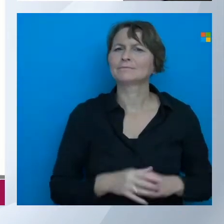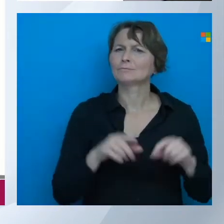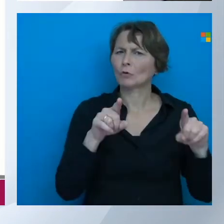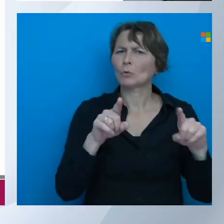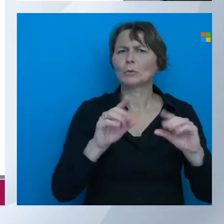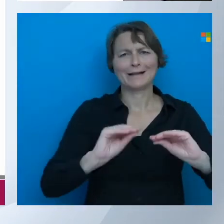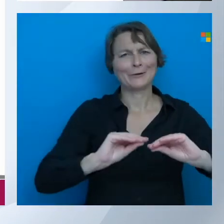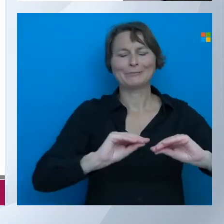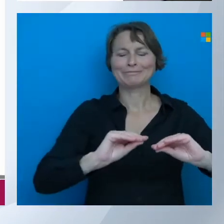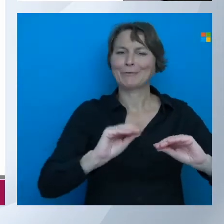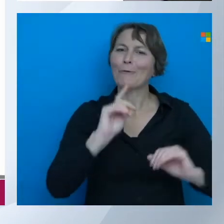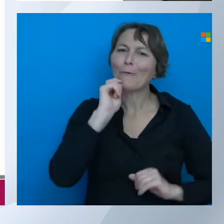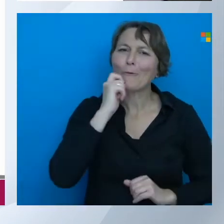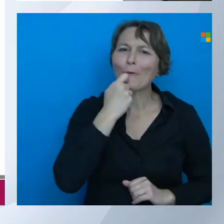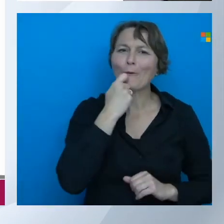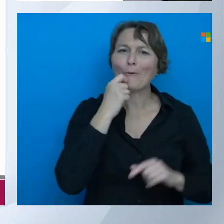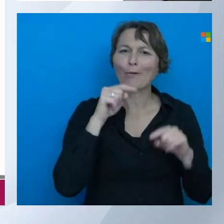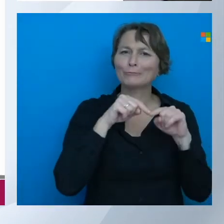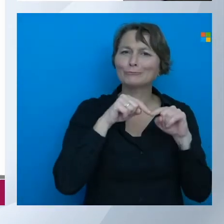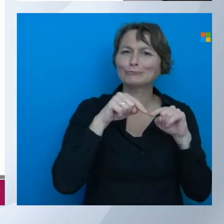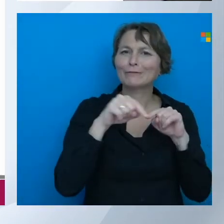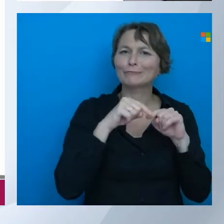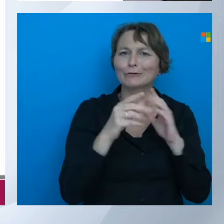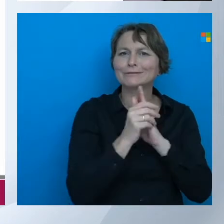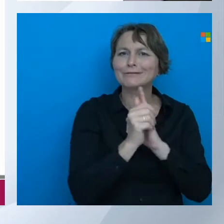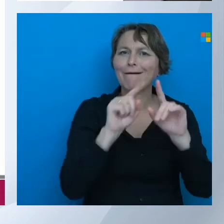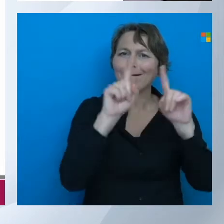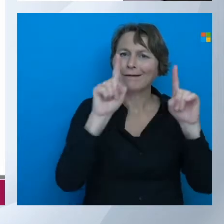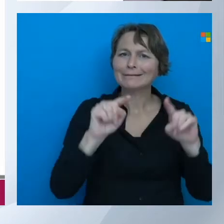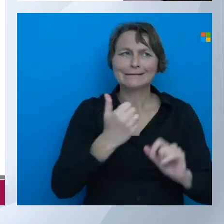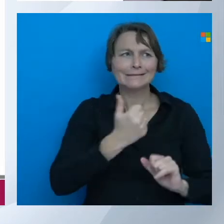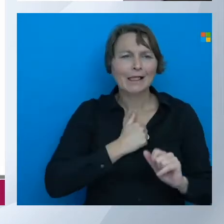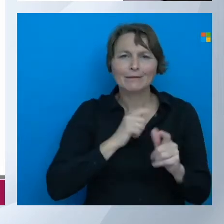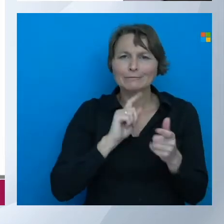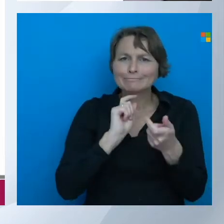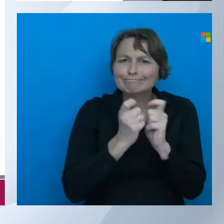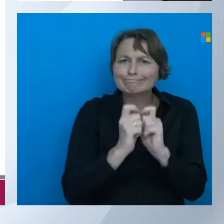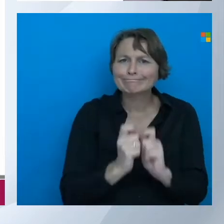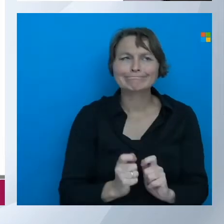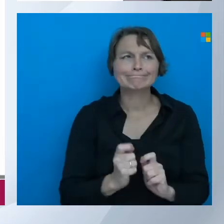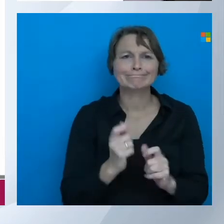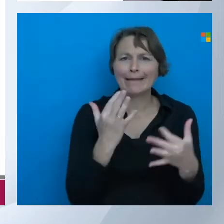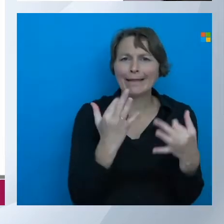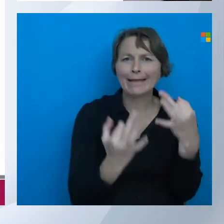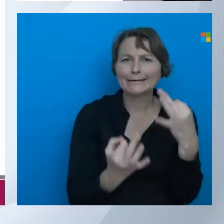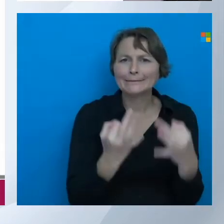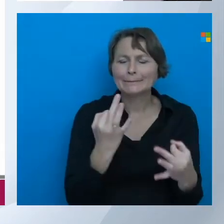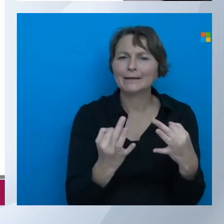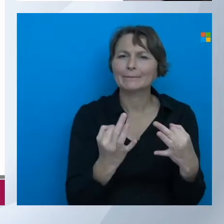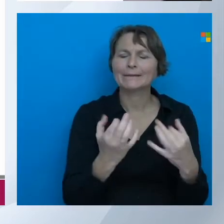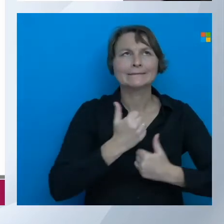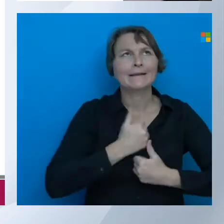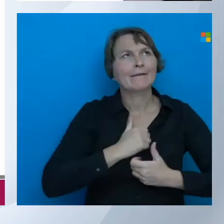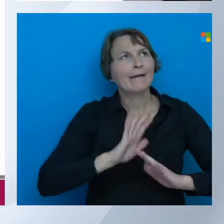make your own customizations or experiment with your customizations.